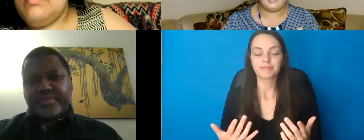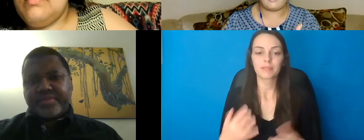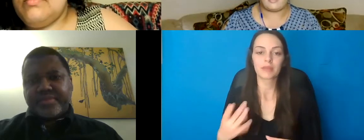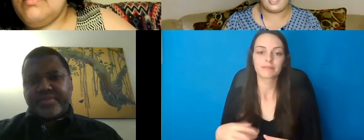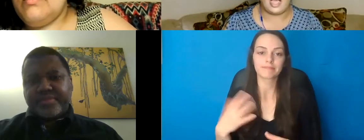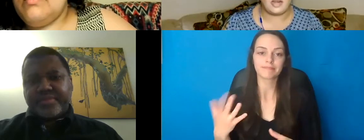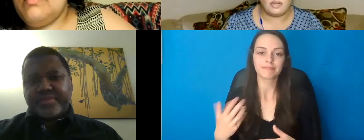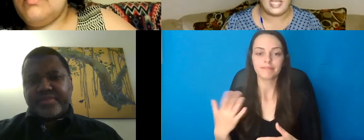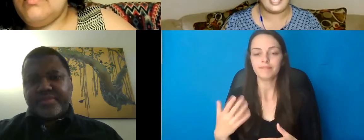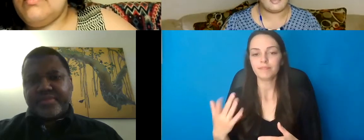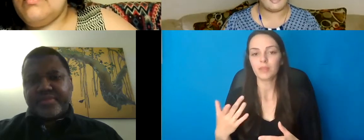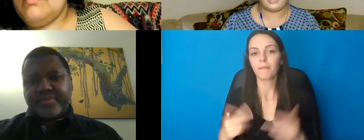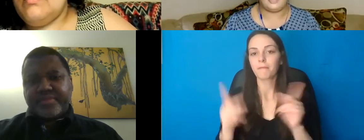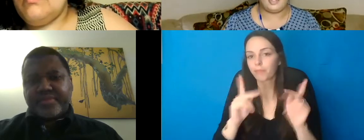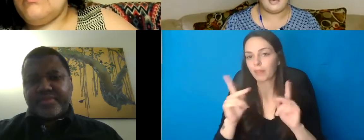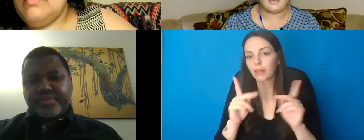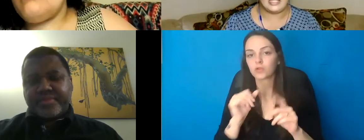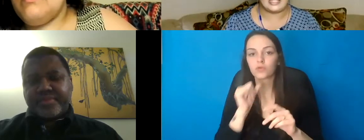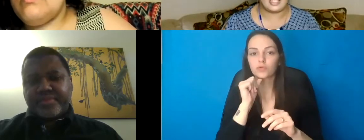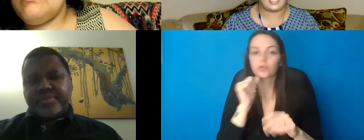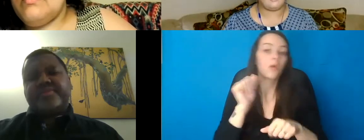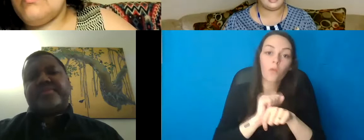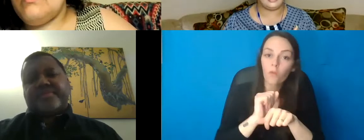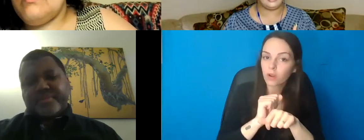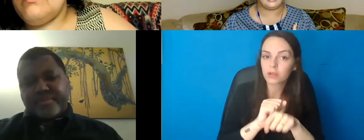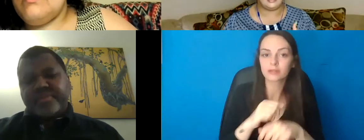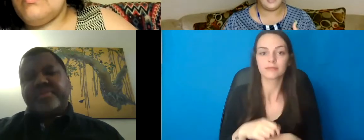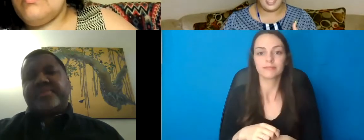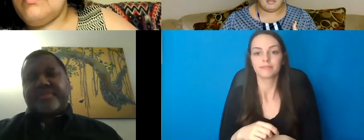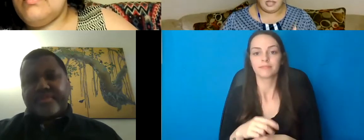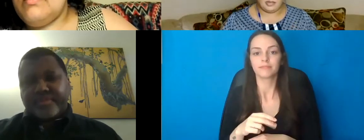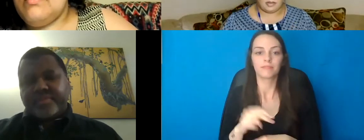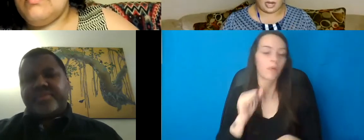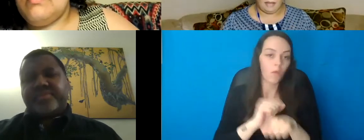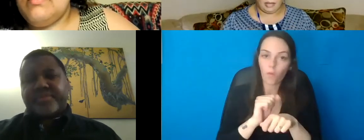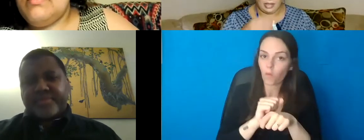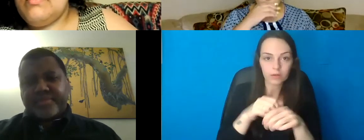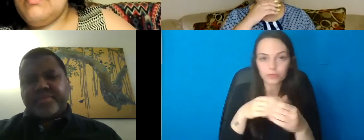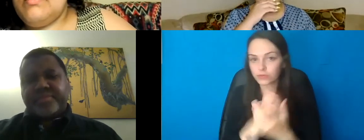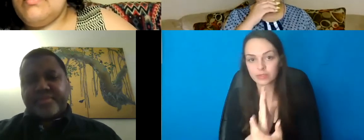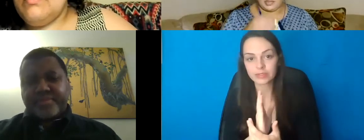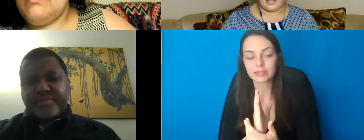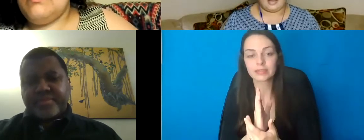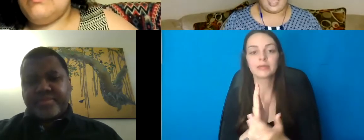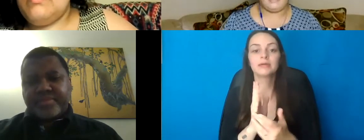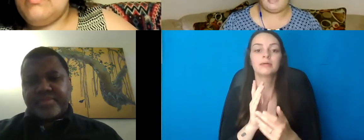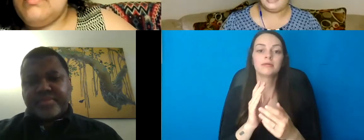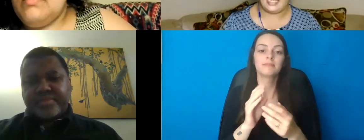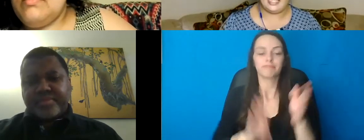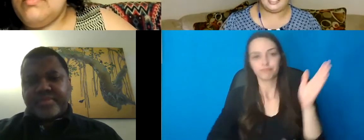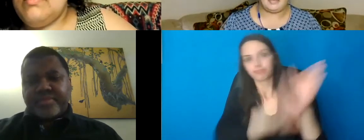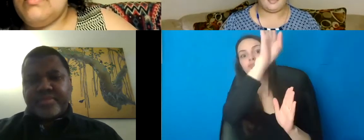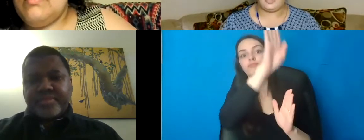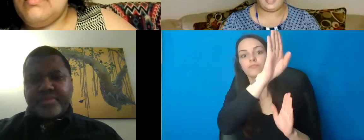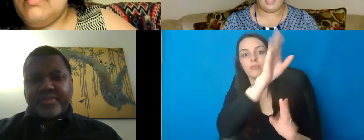people that are unemployed. Unemployment rates skyrocketed. People that were having problems getting a